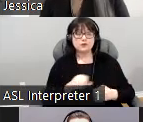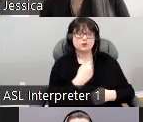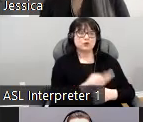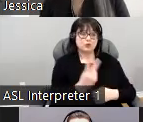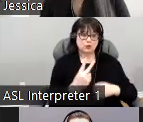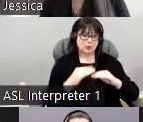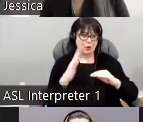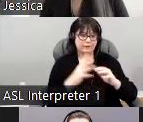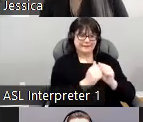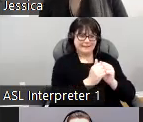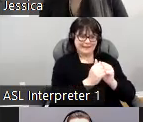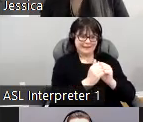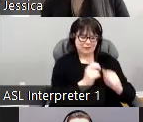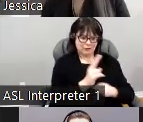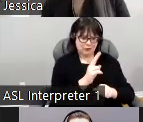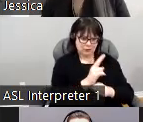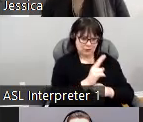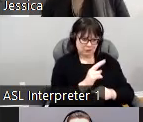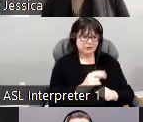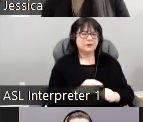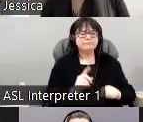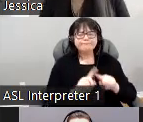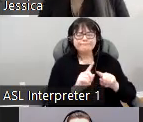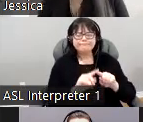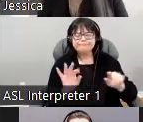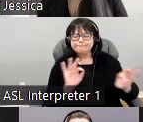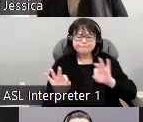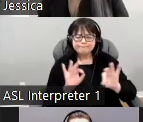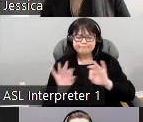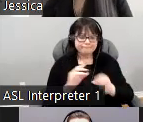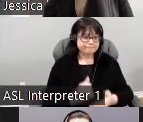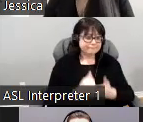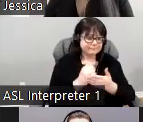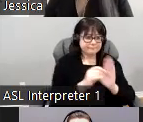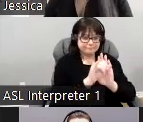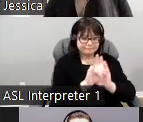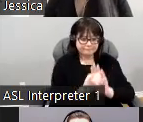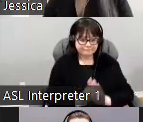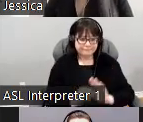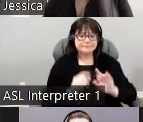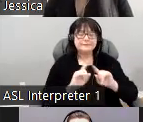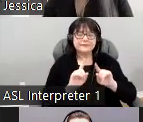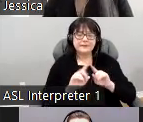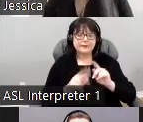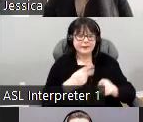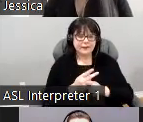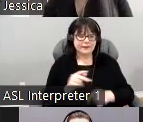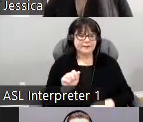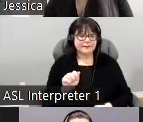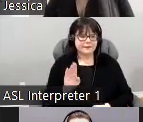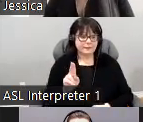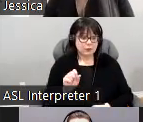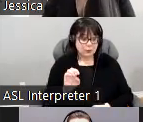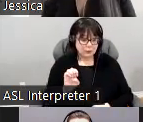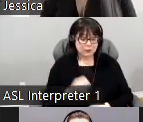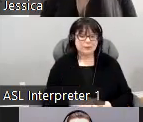employed 2 or more tools in varied combinations in order to help them identify multiple forms of abuse. So this would usually